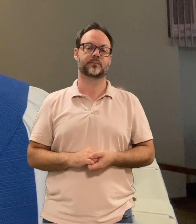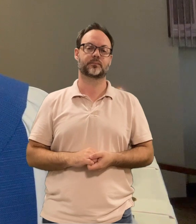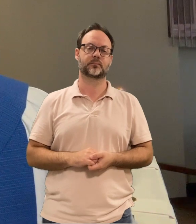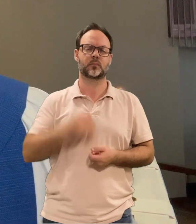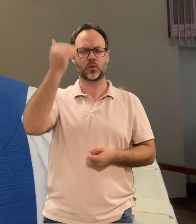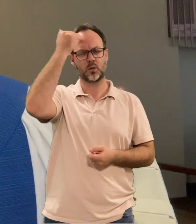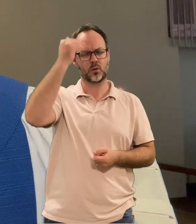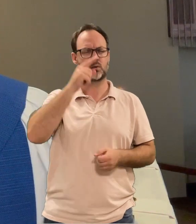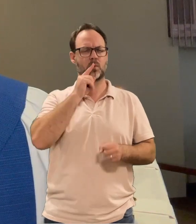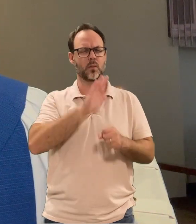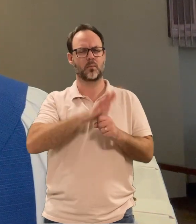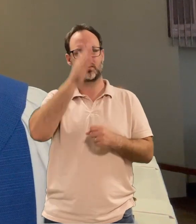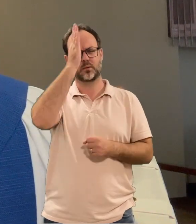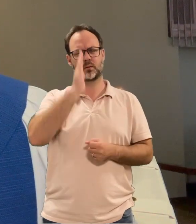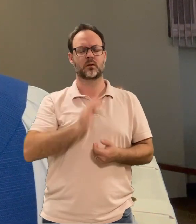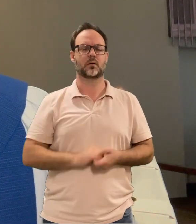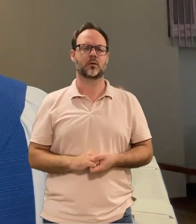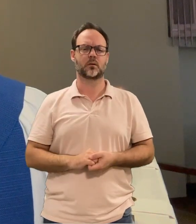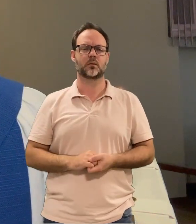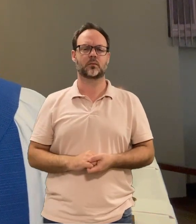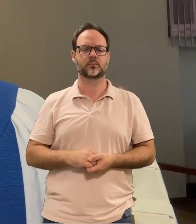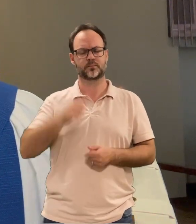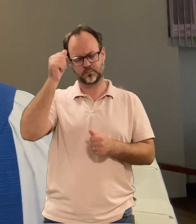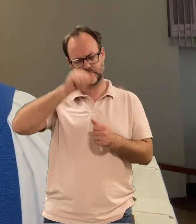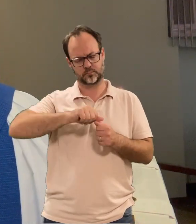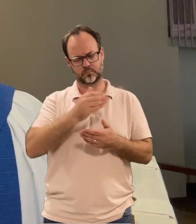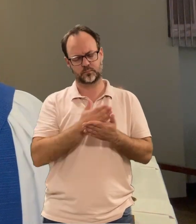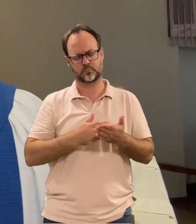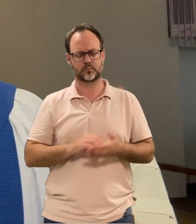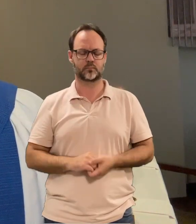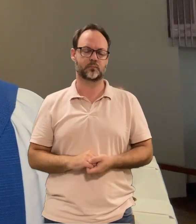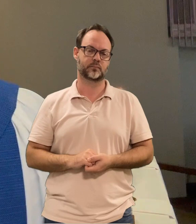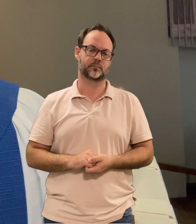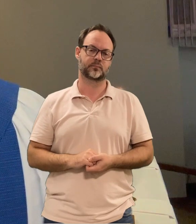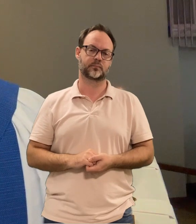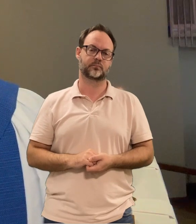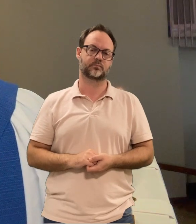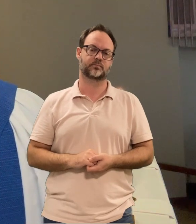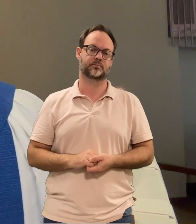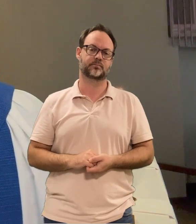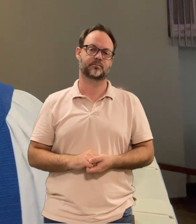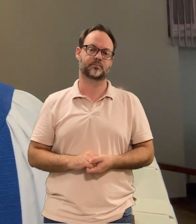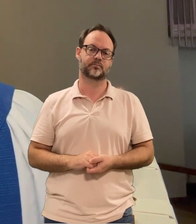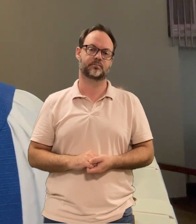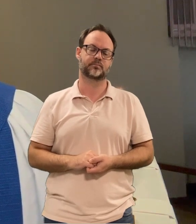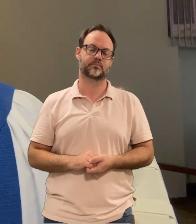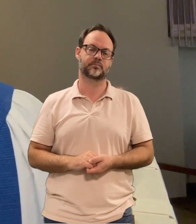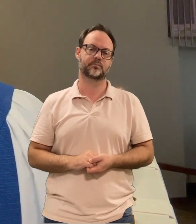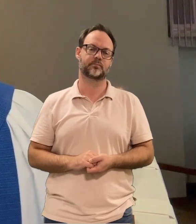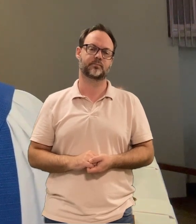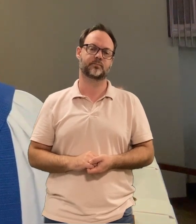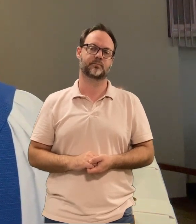for us. You know the promises of God. Let me remind you of some of them. The